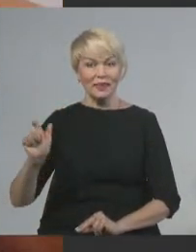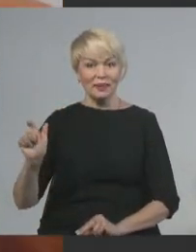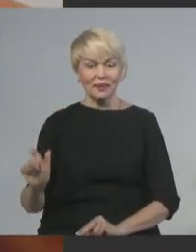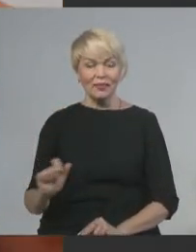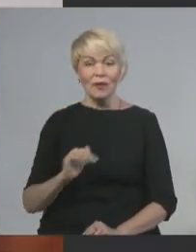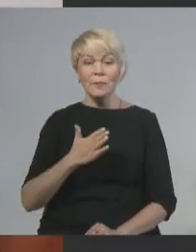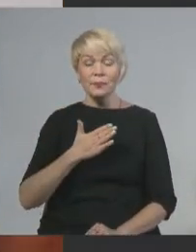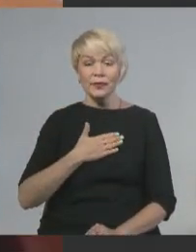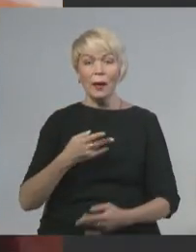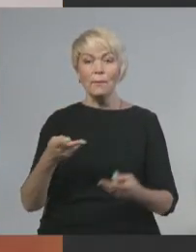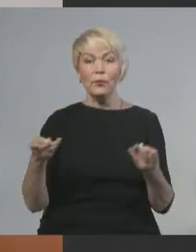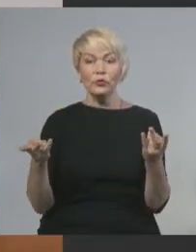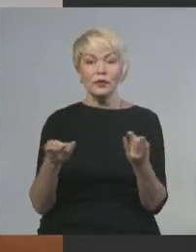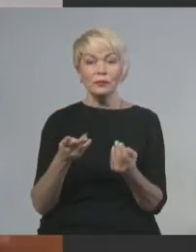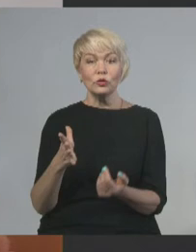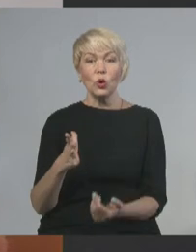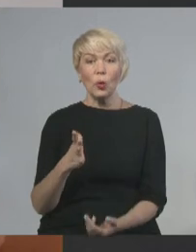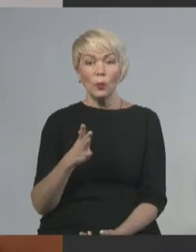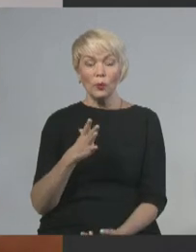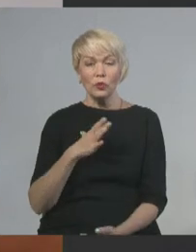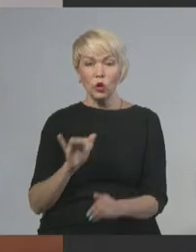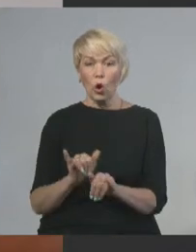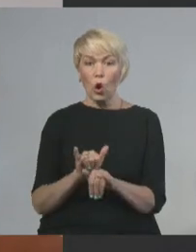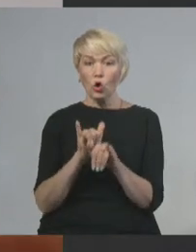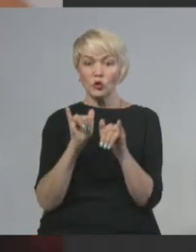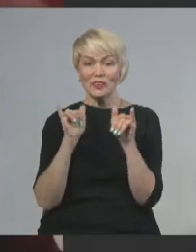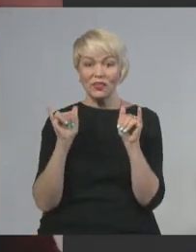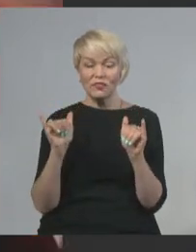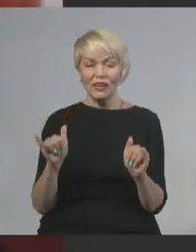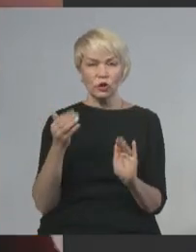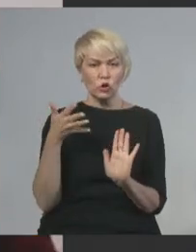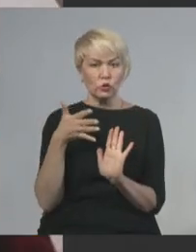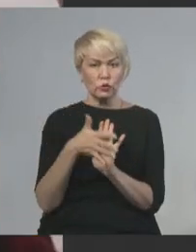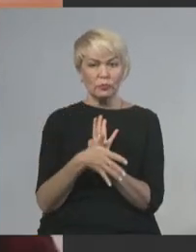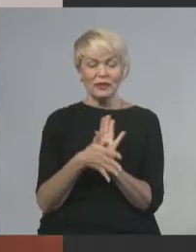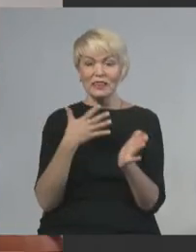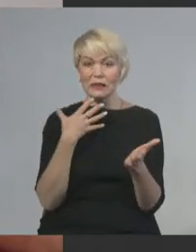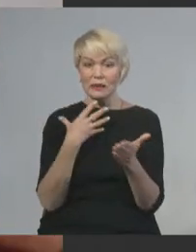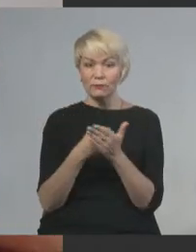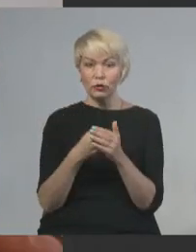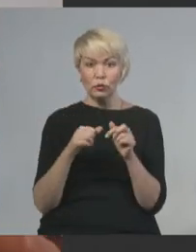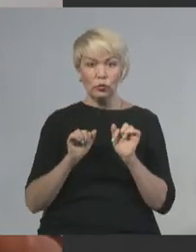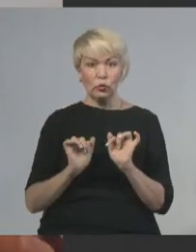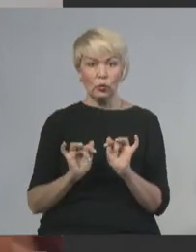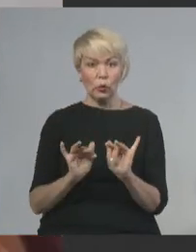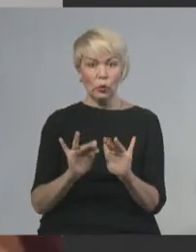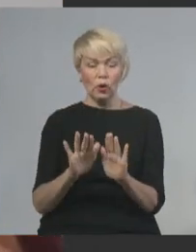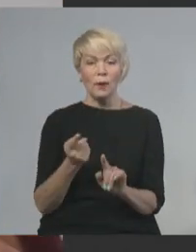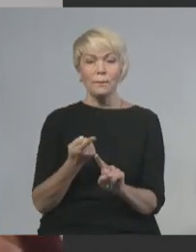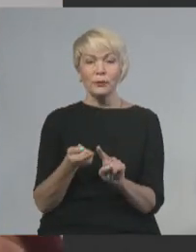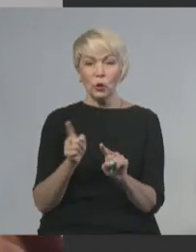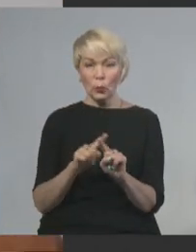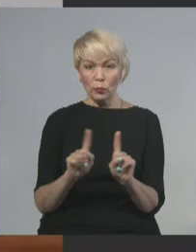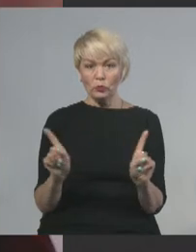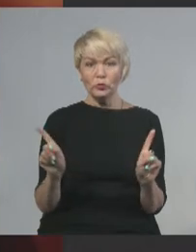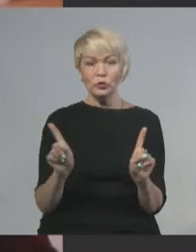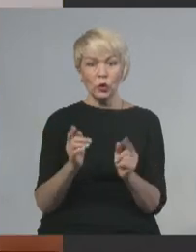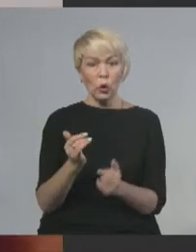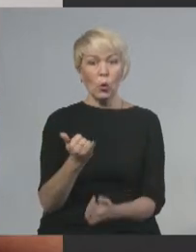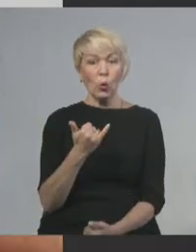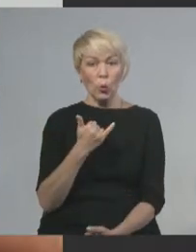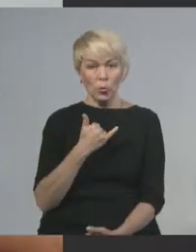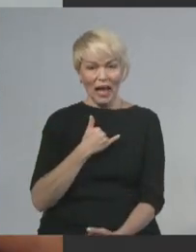knowing our offices in in peace for all because there were really strong restrictions sanitary restrict to